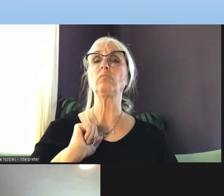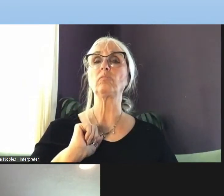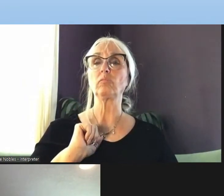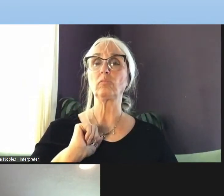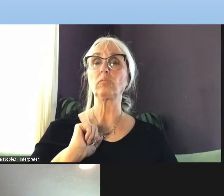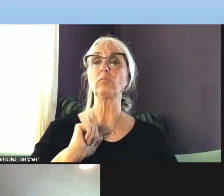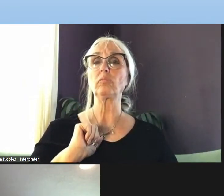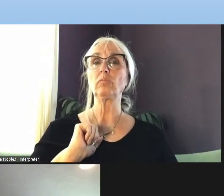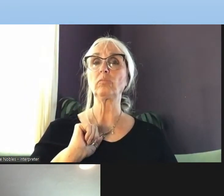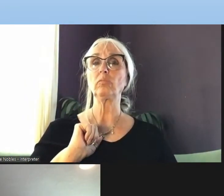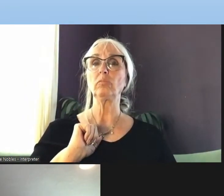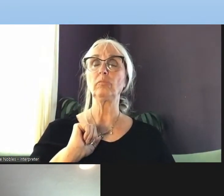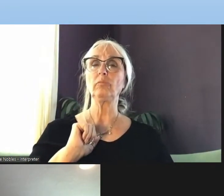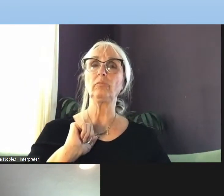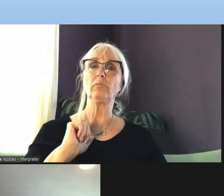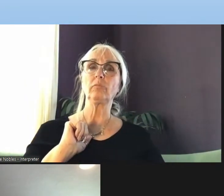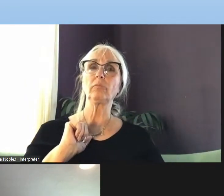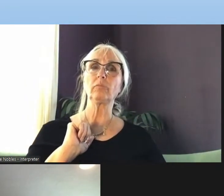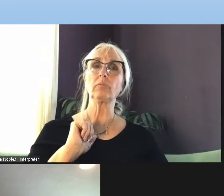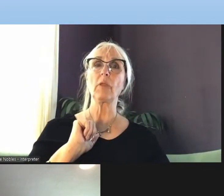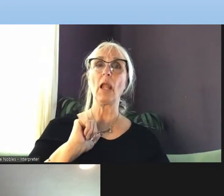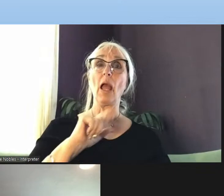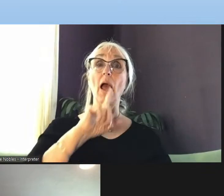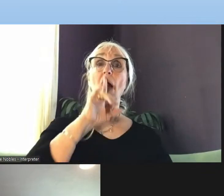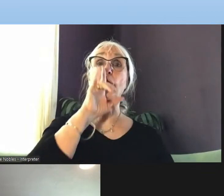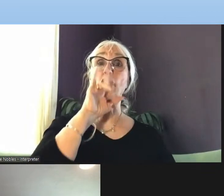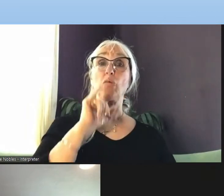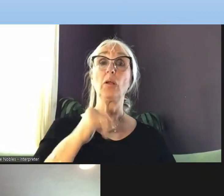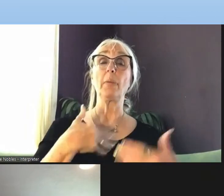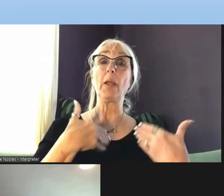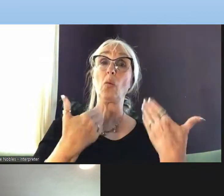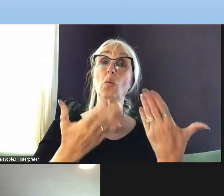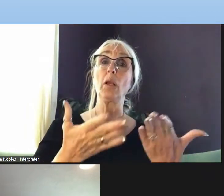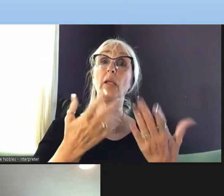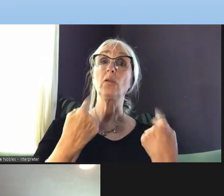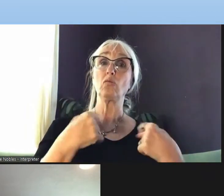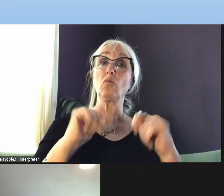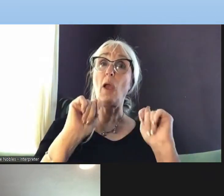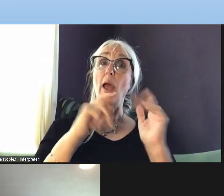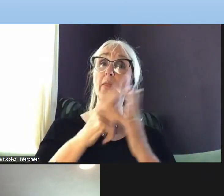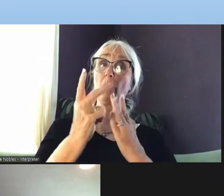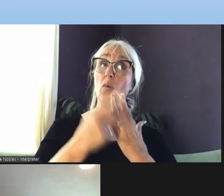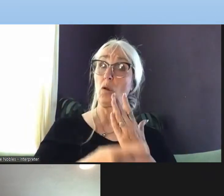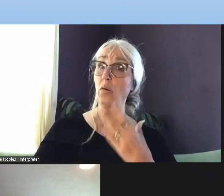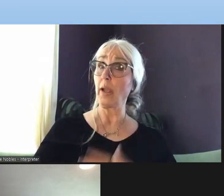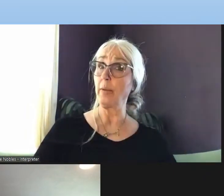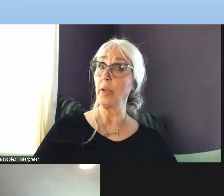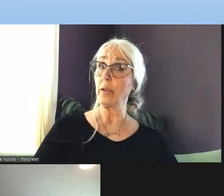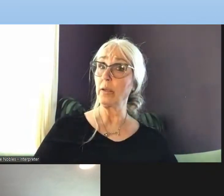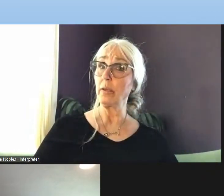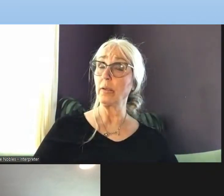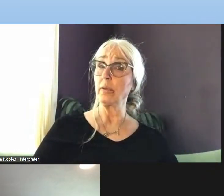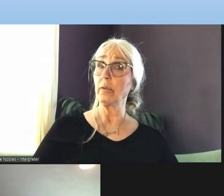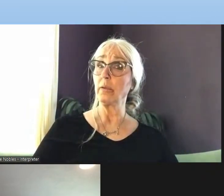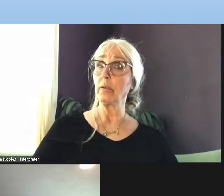Okay. I'd certainly be willing to try this program. I don't, if, Okay. Which